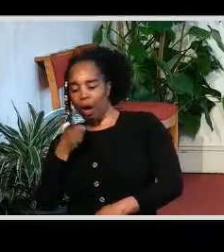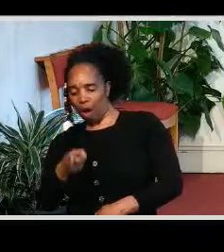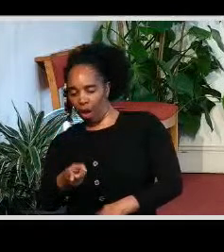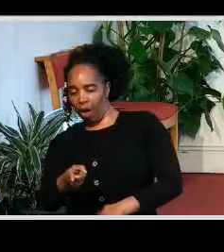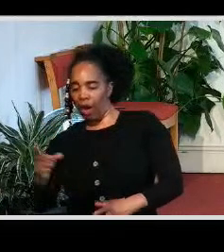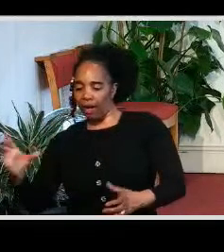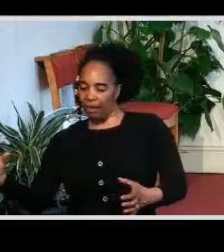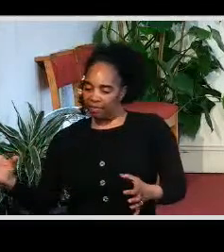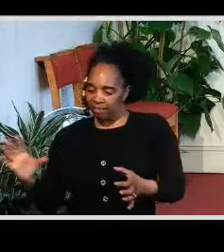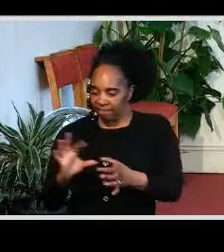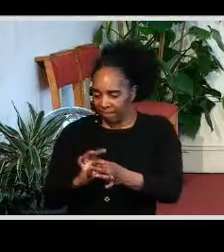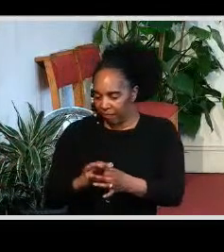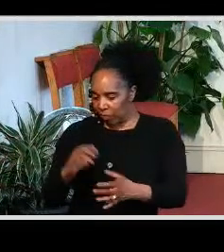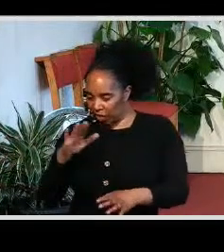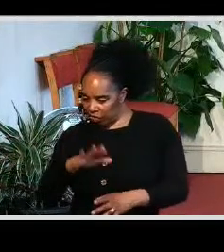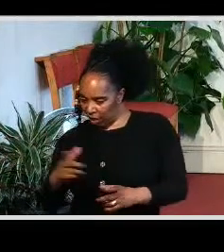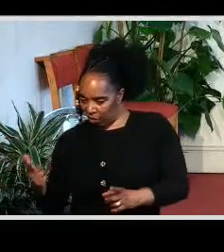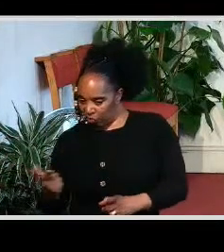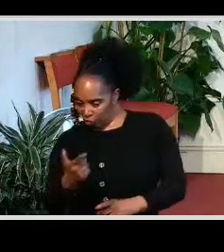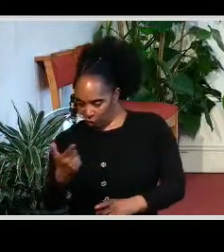that journey.